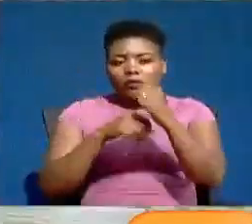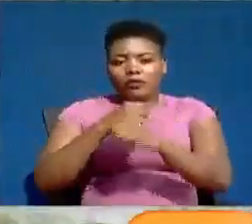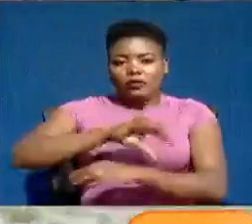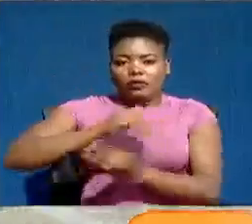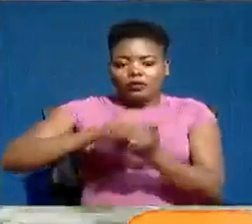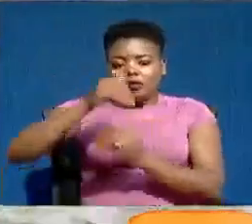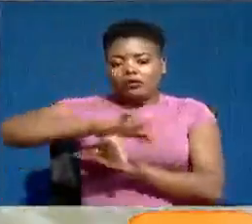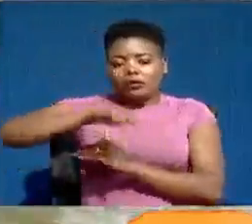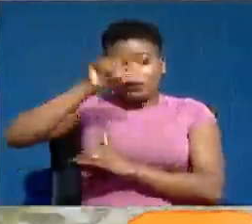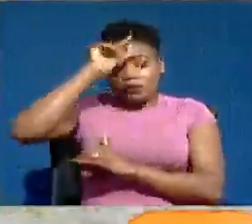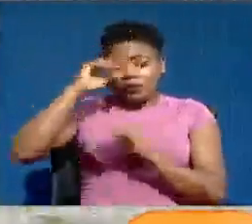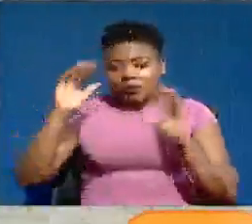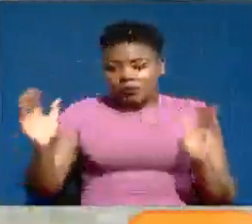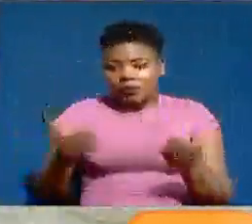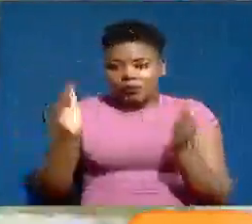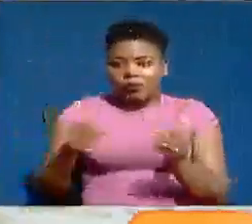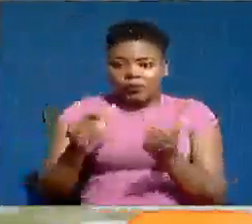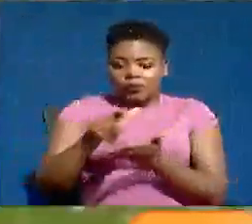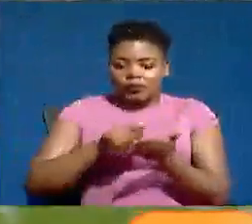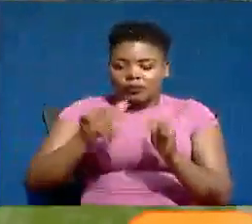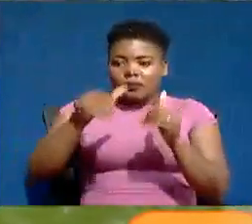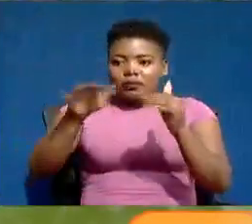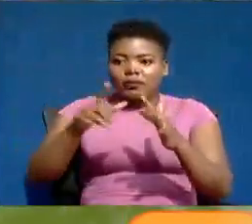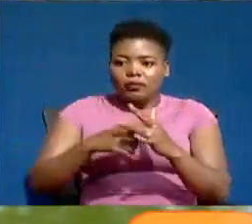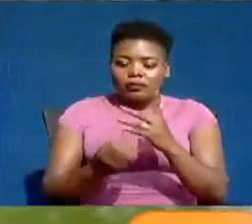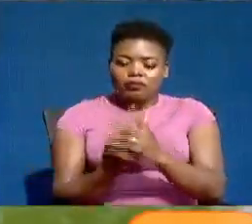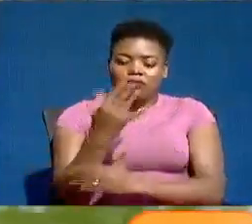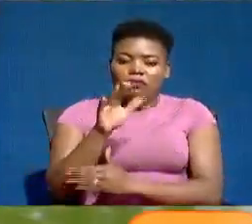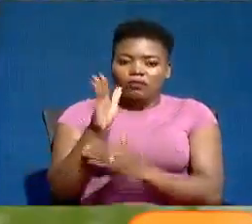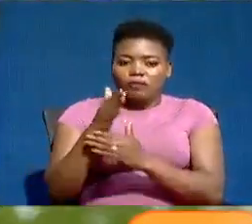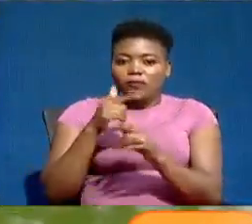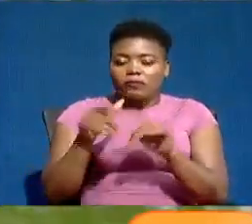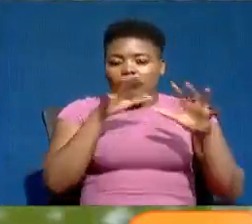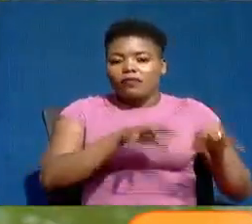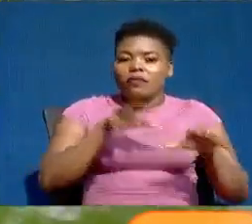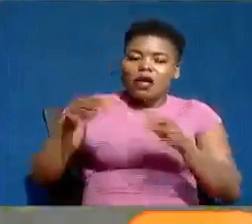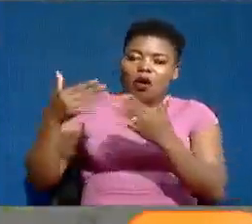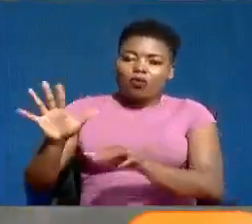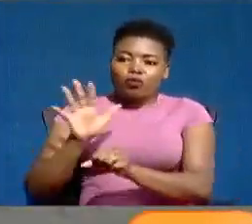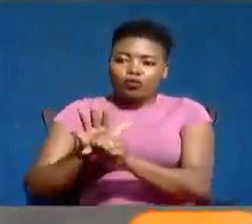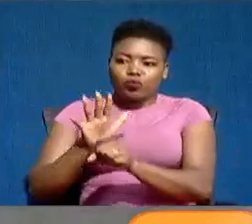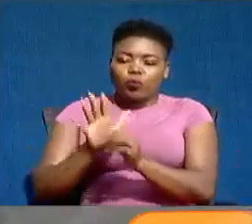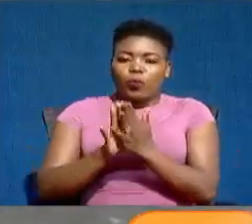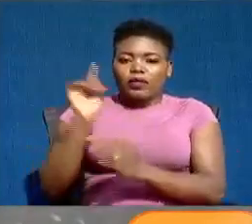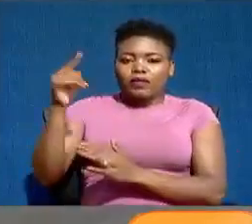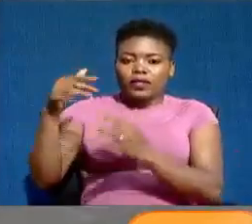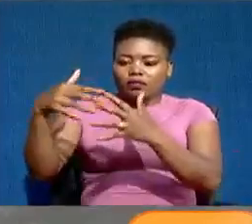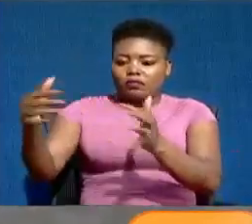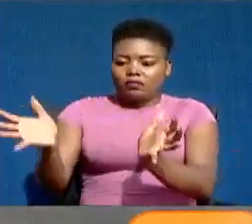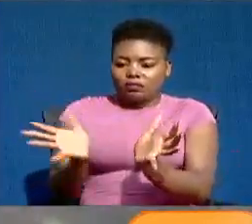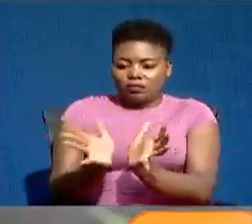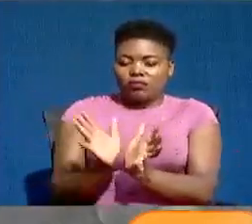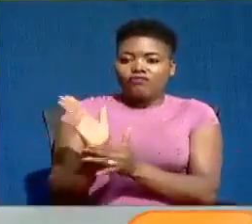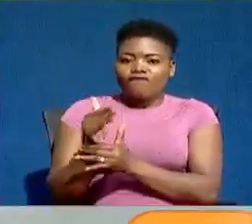encouraged local farmers to embrace aquaculture. However, she suffered major losses with her first batch of